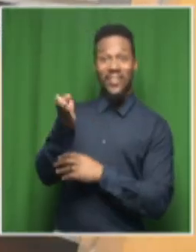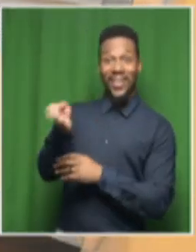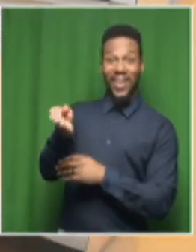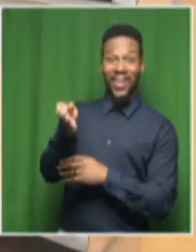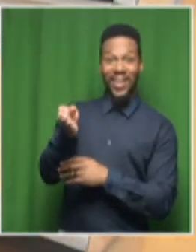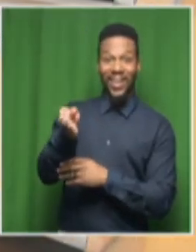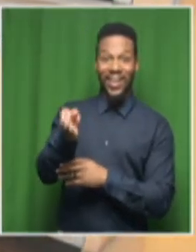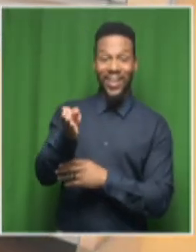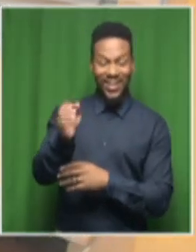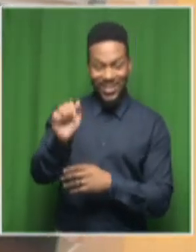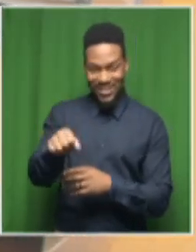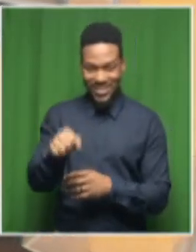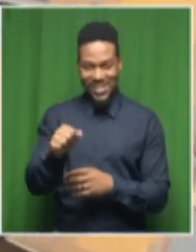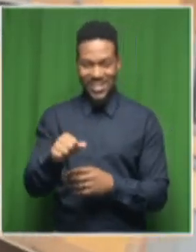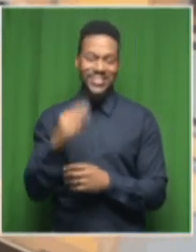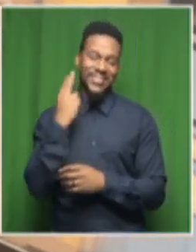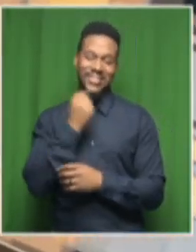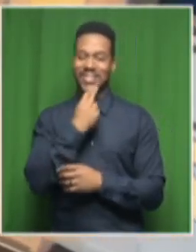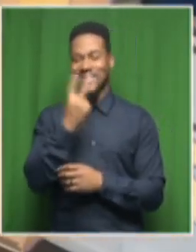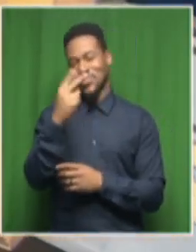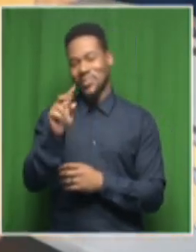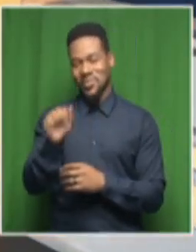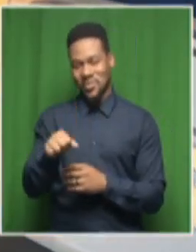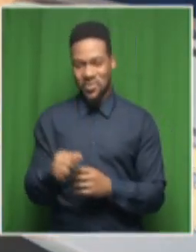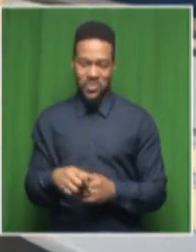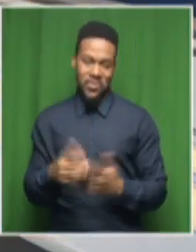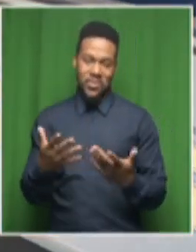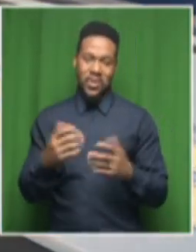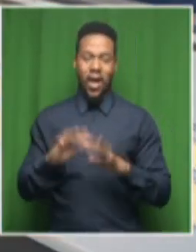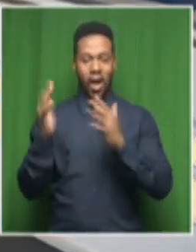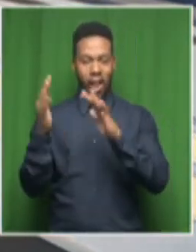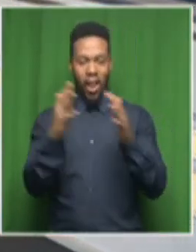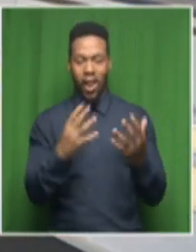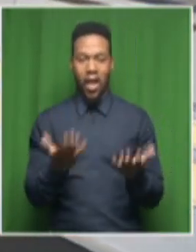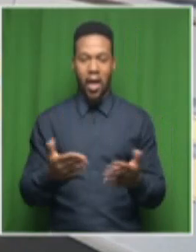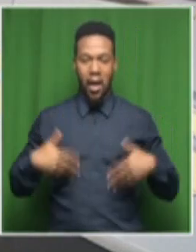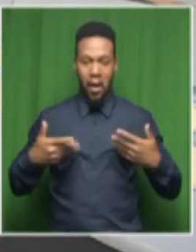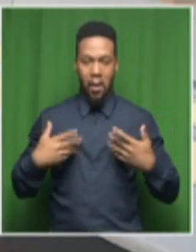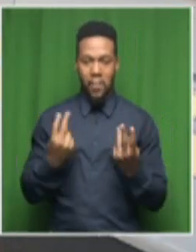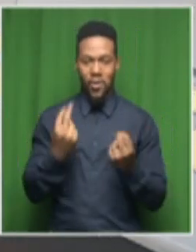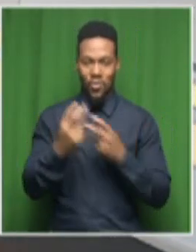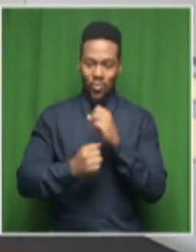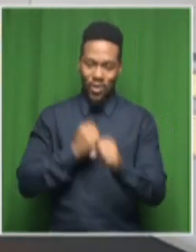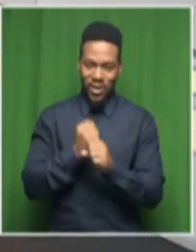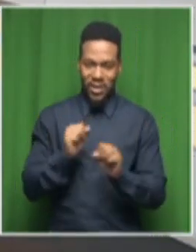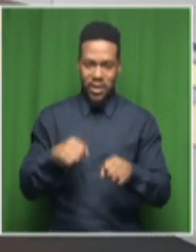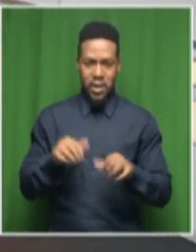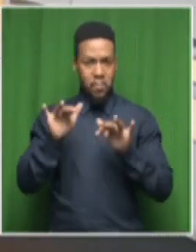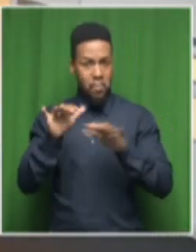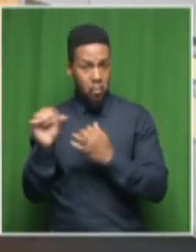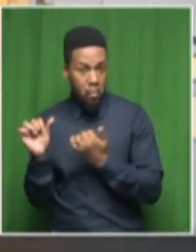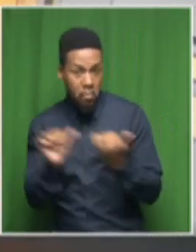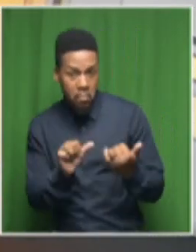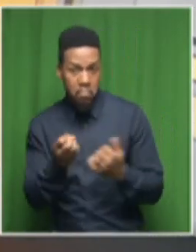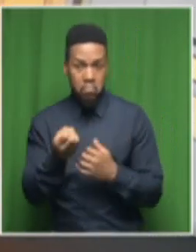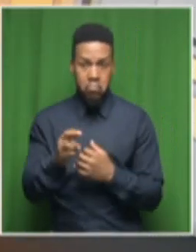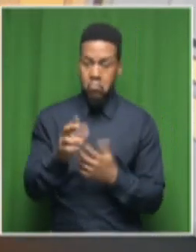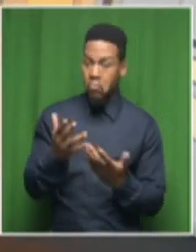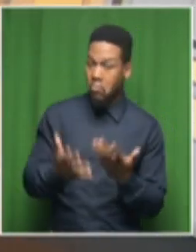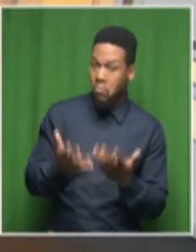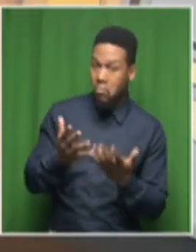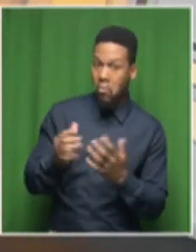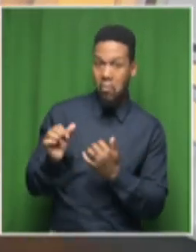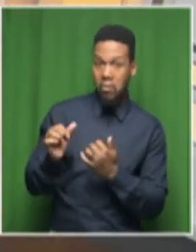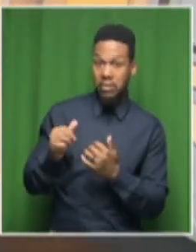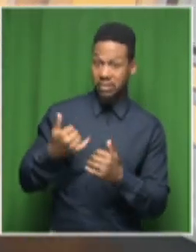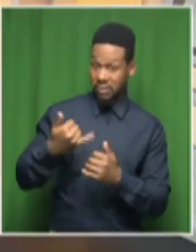Morning again. Rob Byrne, it's so good to see you again. Good morning. Compliments of the new year. How are we looking? People, are they back or are they coming back or are we